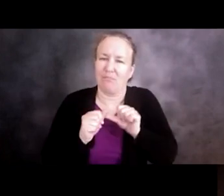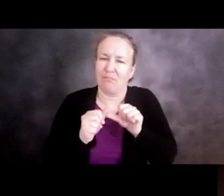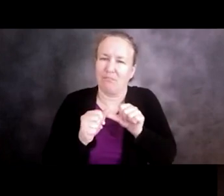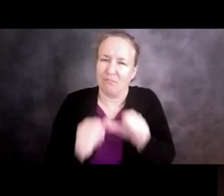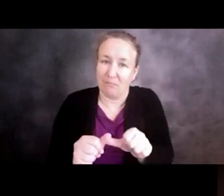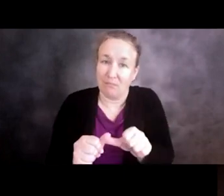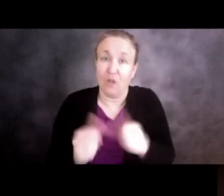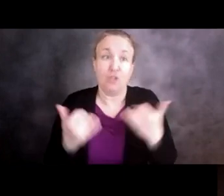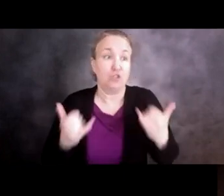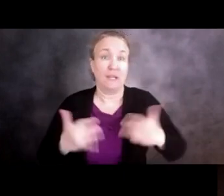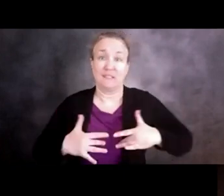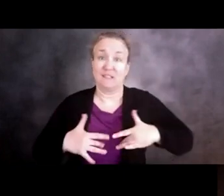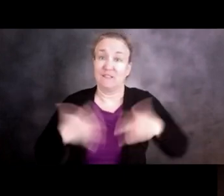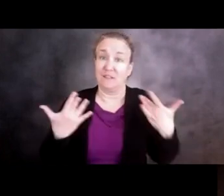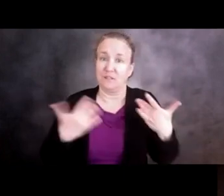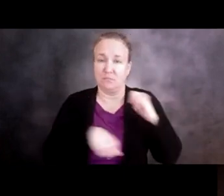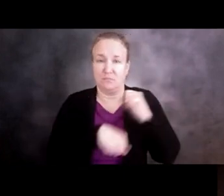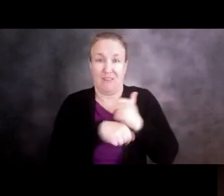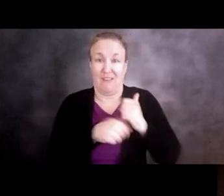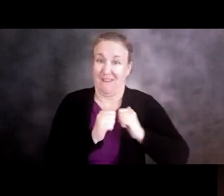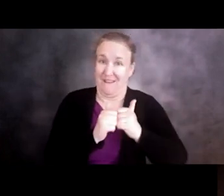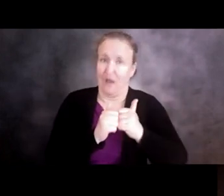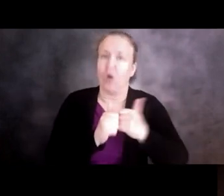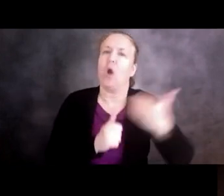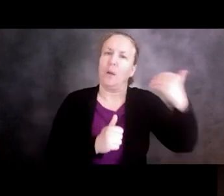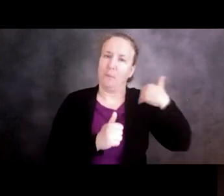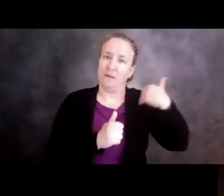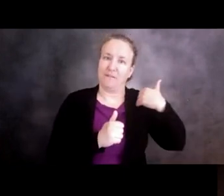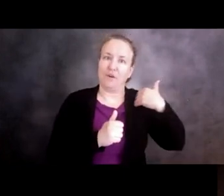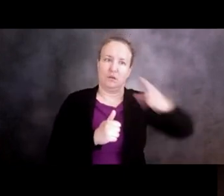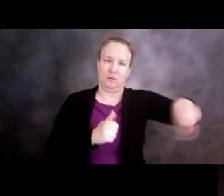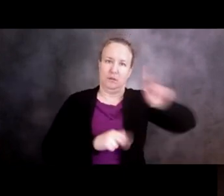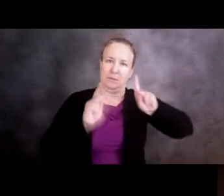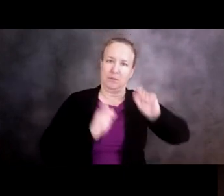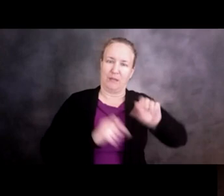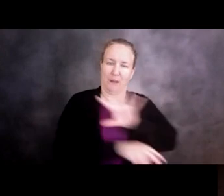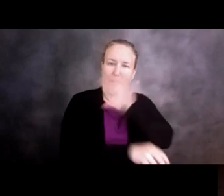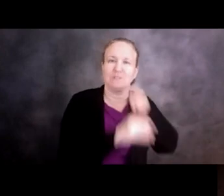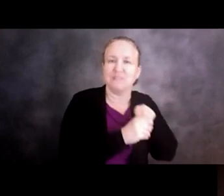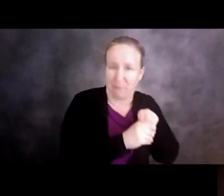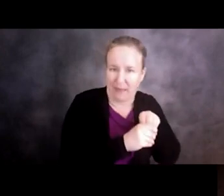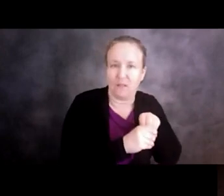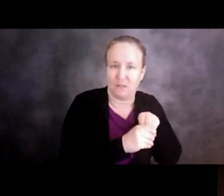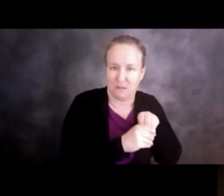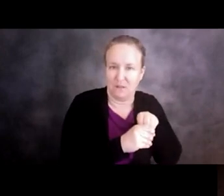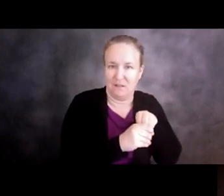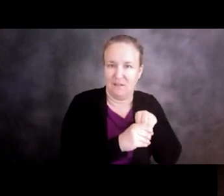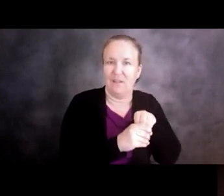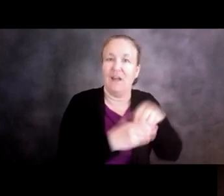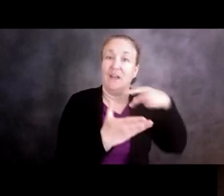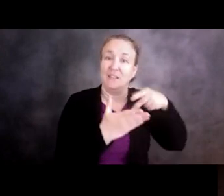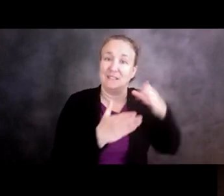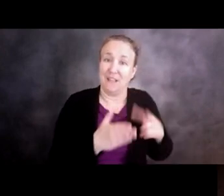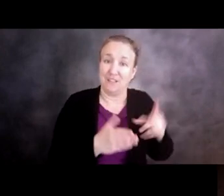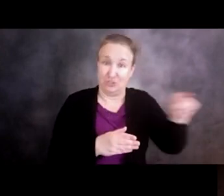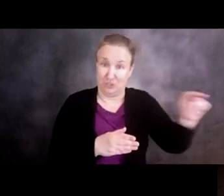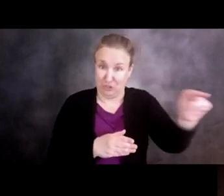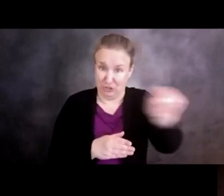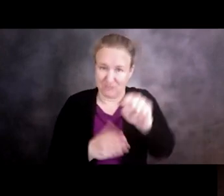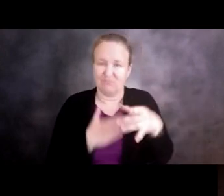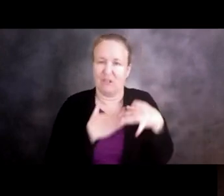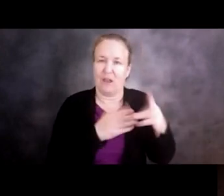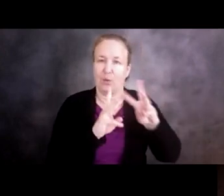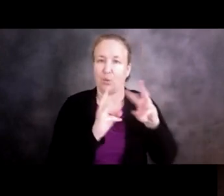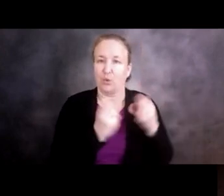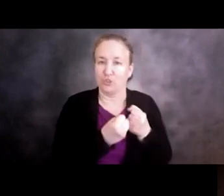event today is that there was an earlier participatory part of the performance where the dancers from Philadanco led a